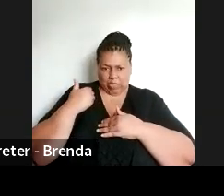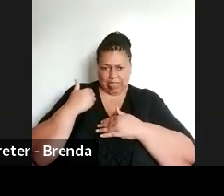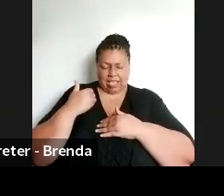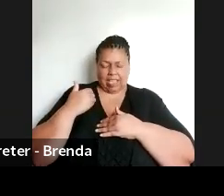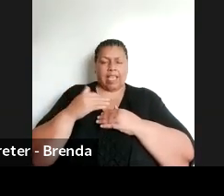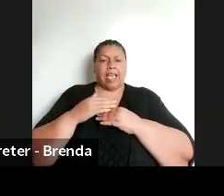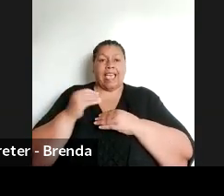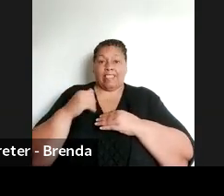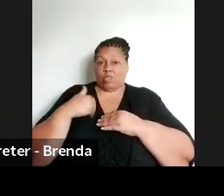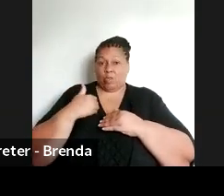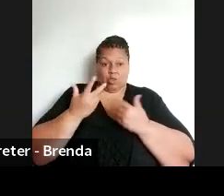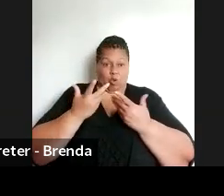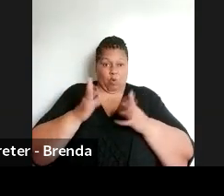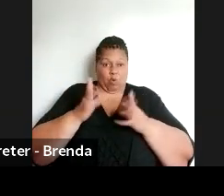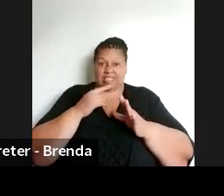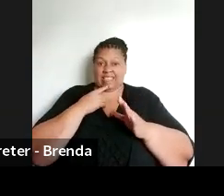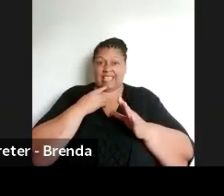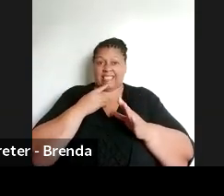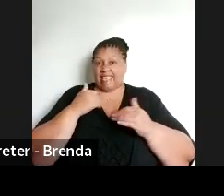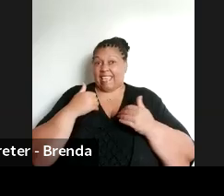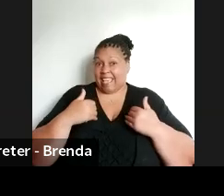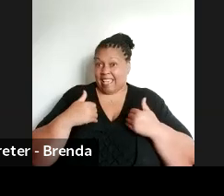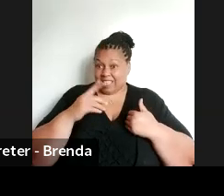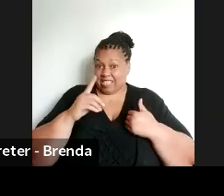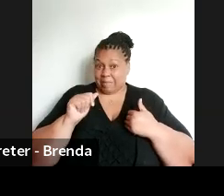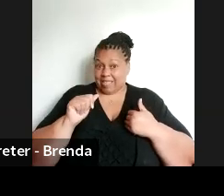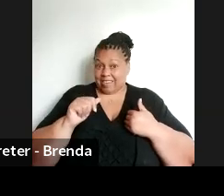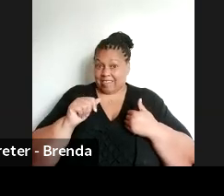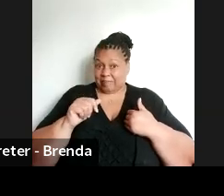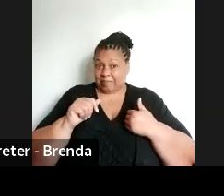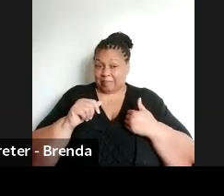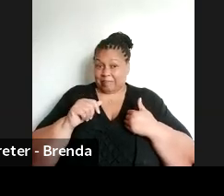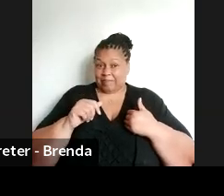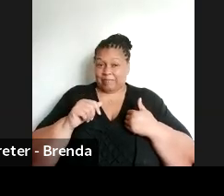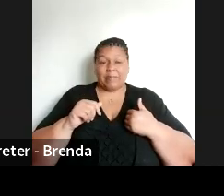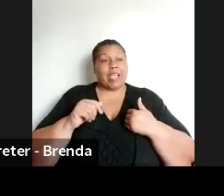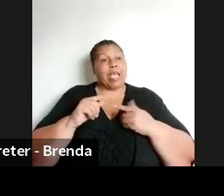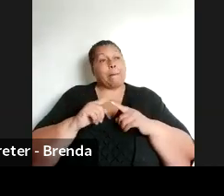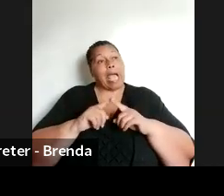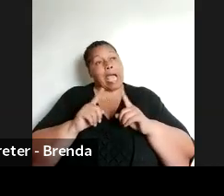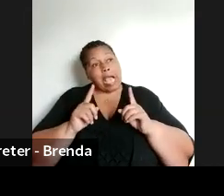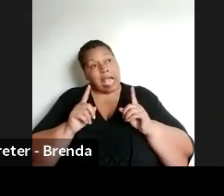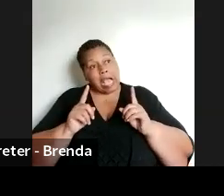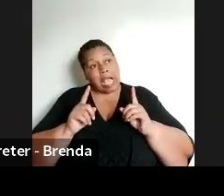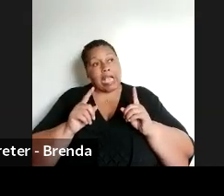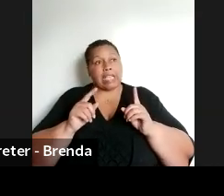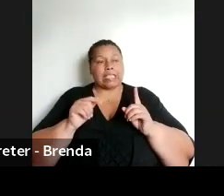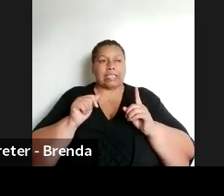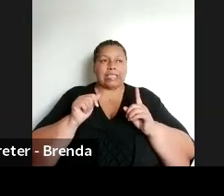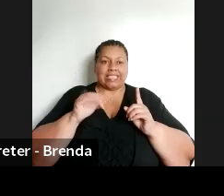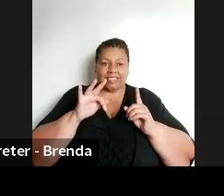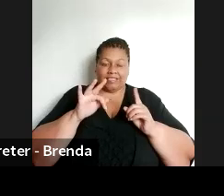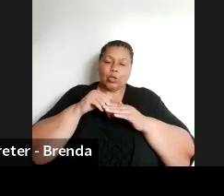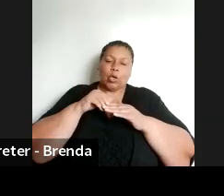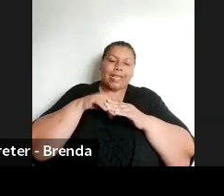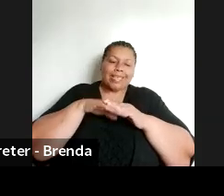the youth don't want to say that they have a disability, they're not going to come. But if you go into a